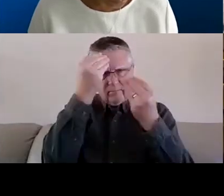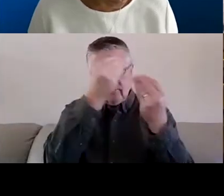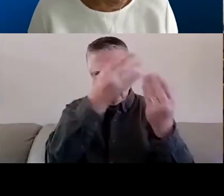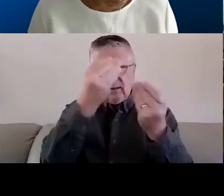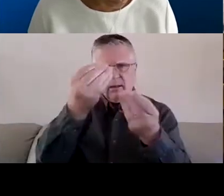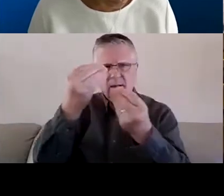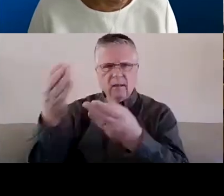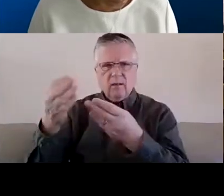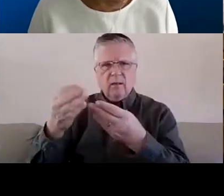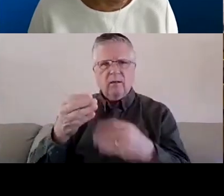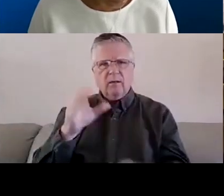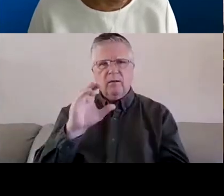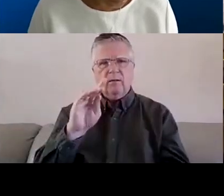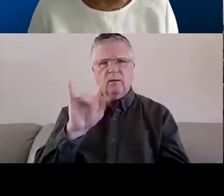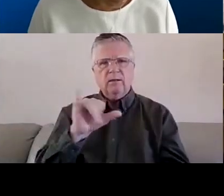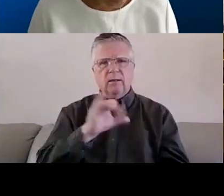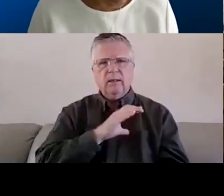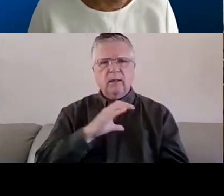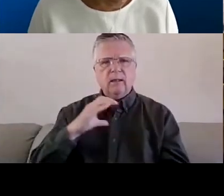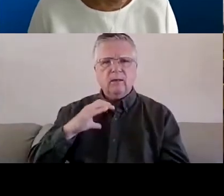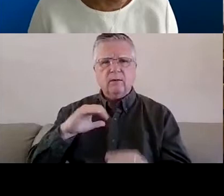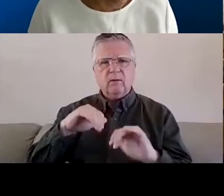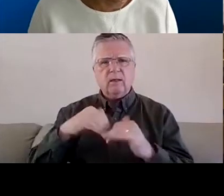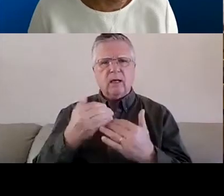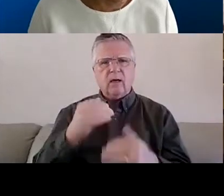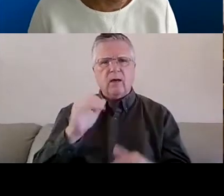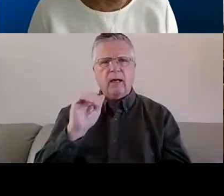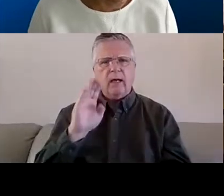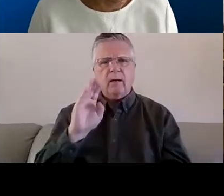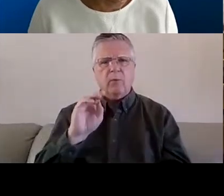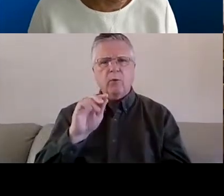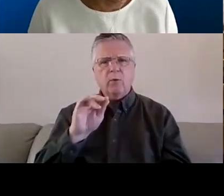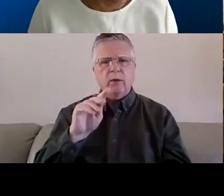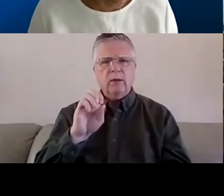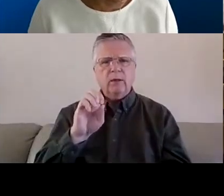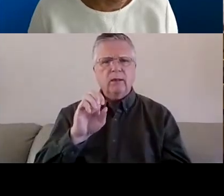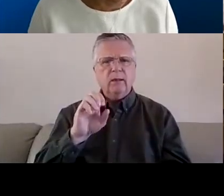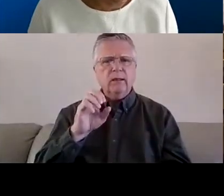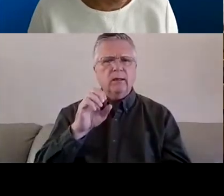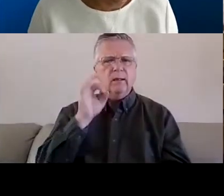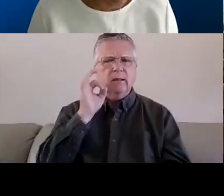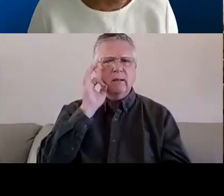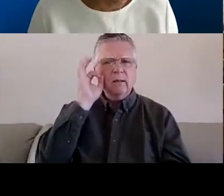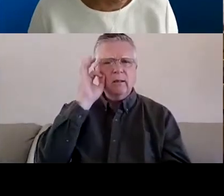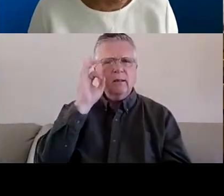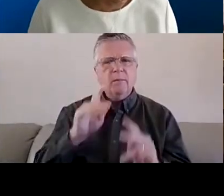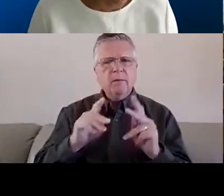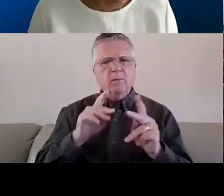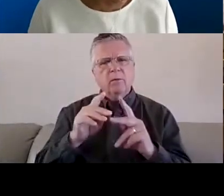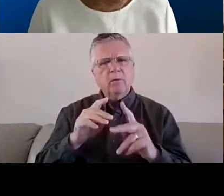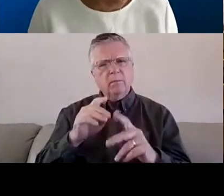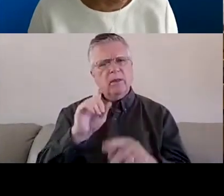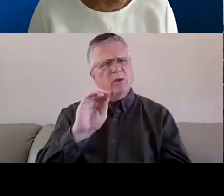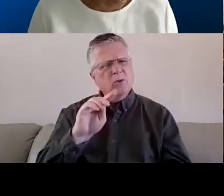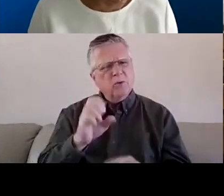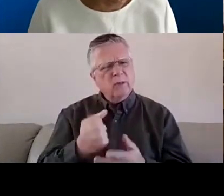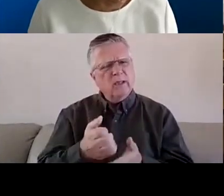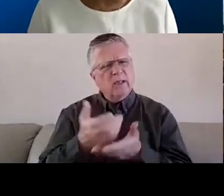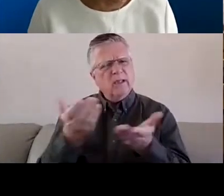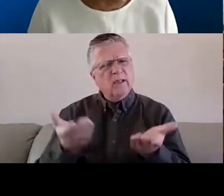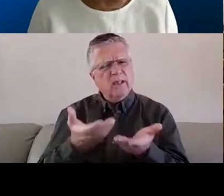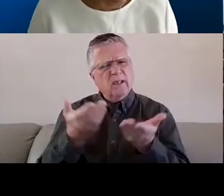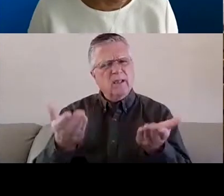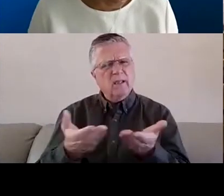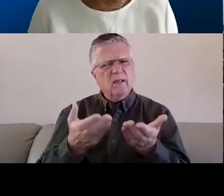City Council and how Aboriginal American people are being treated here in America, and particularly around the area known